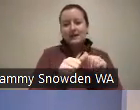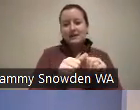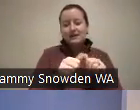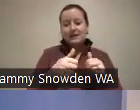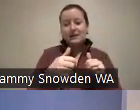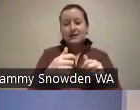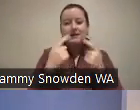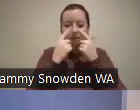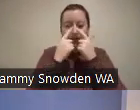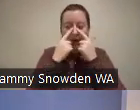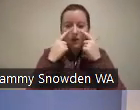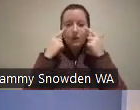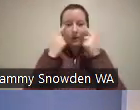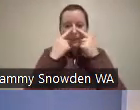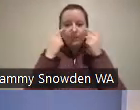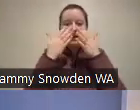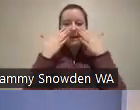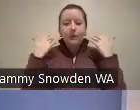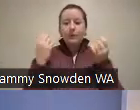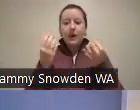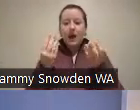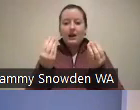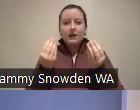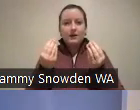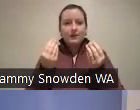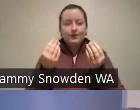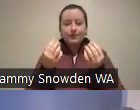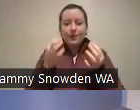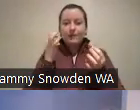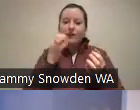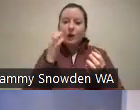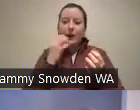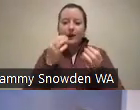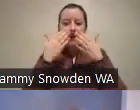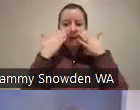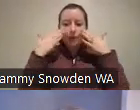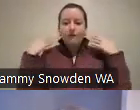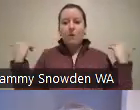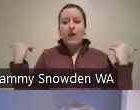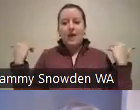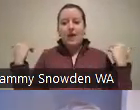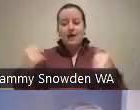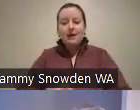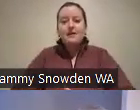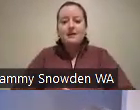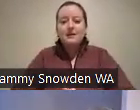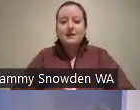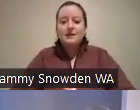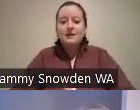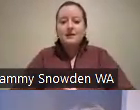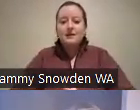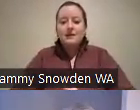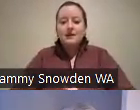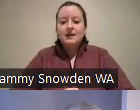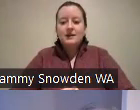lovely oils you can use. A mixture of those or just one or two. But think about the intention. So this is literally about lymphatic drainage. You do not